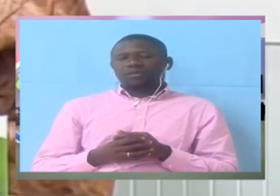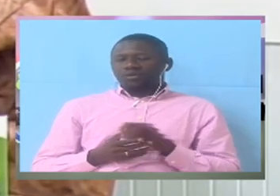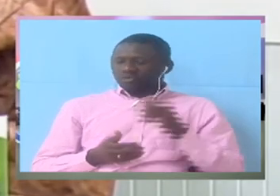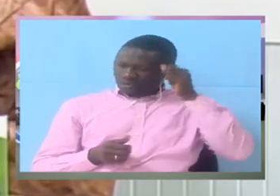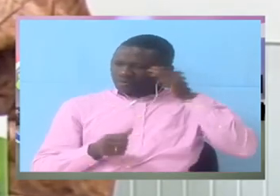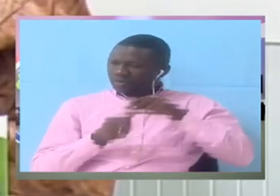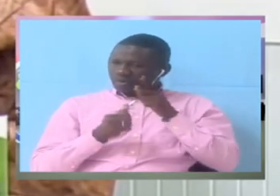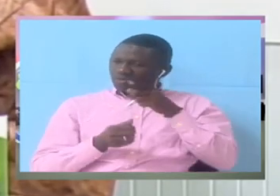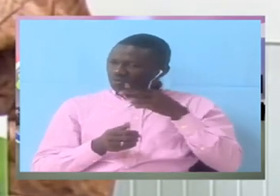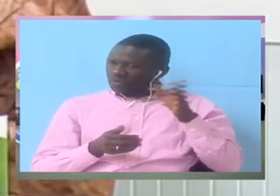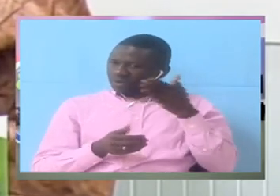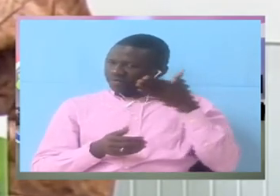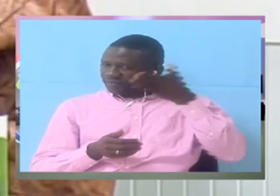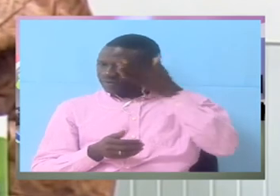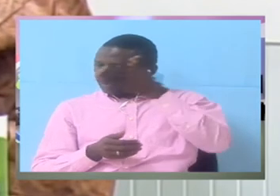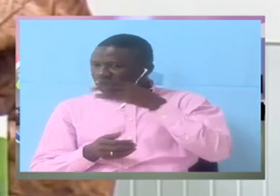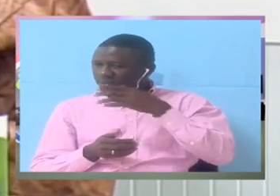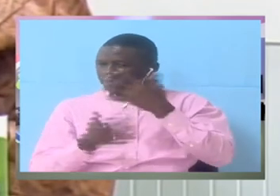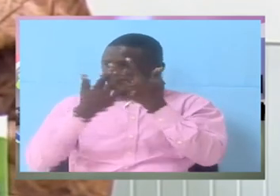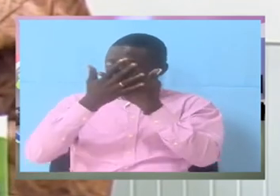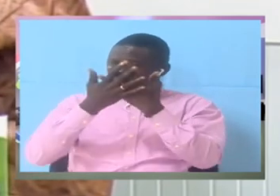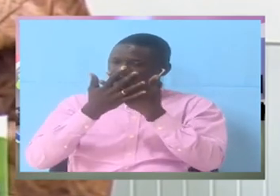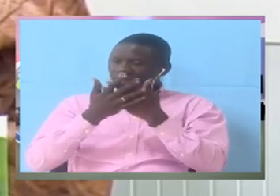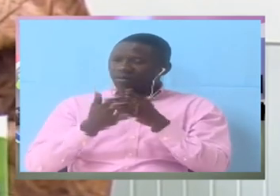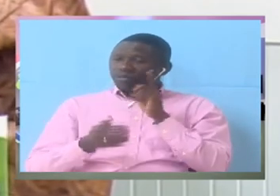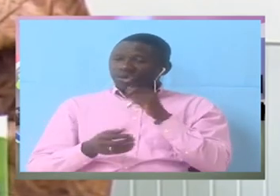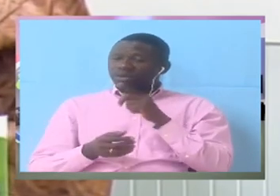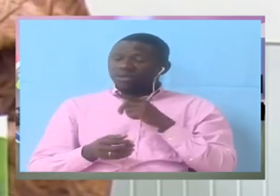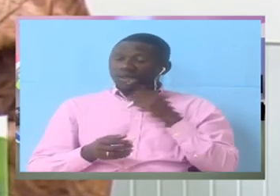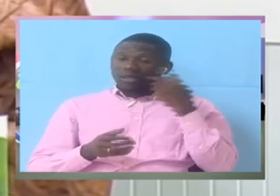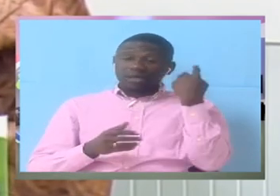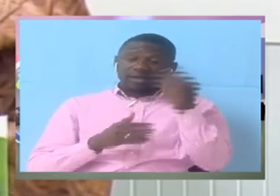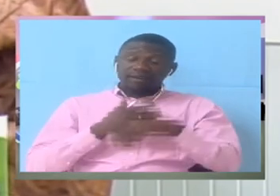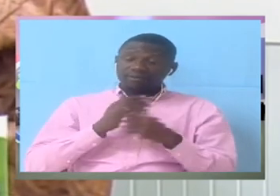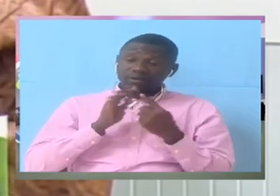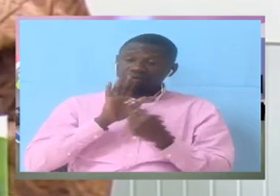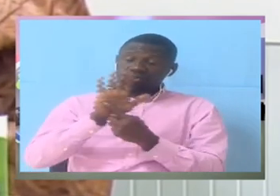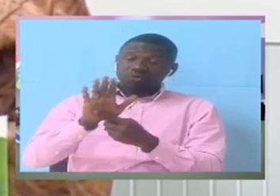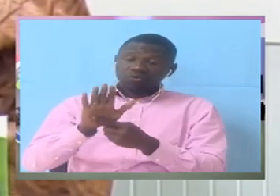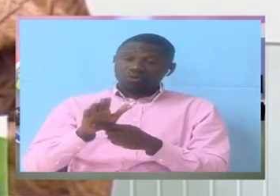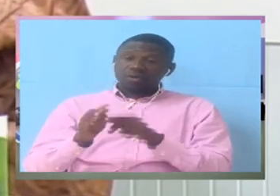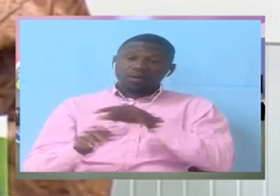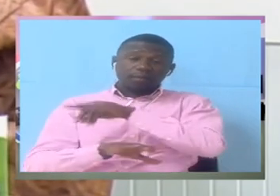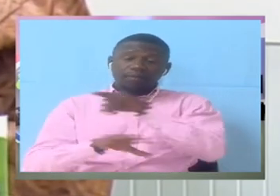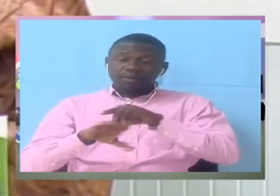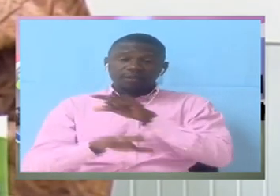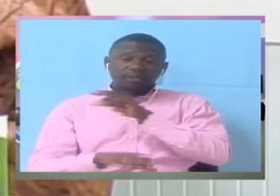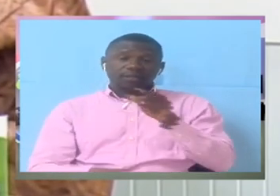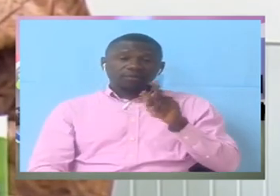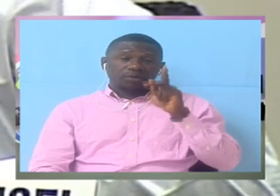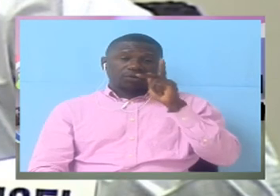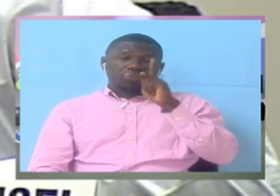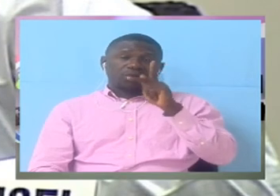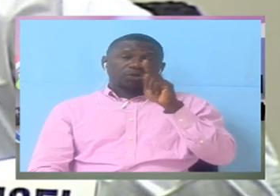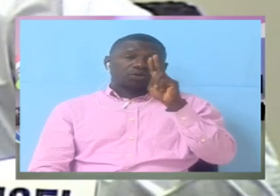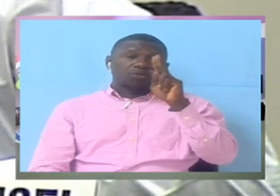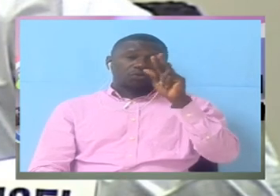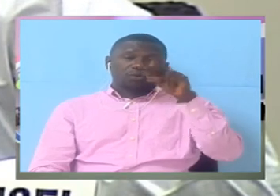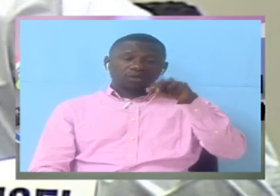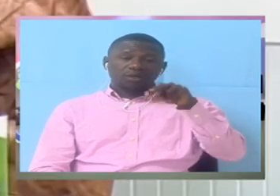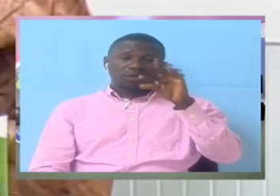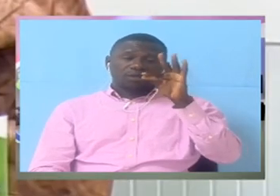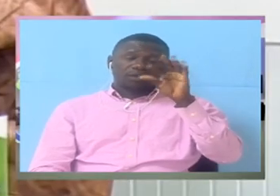You know, you went on a visit to Mile 2. But they never showed you a place called Kunta Kinte. There is a place called Kunta